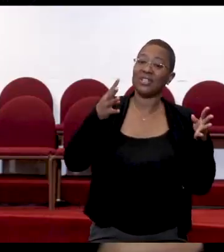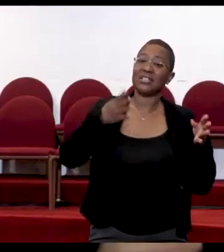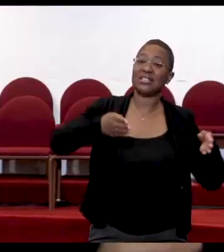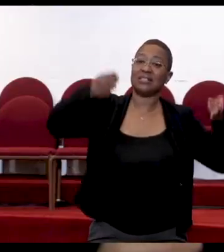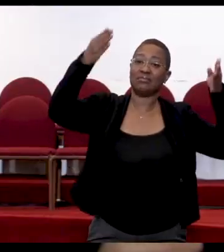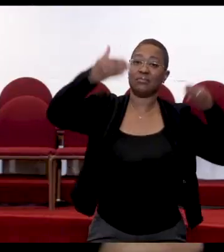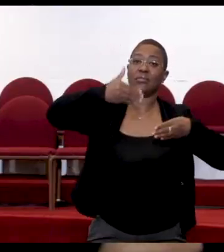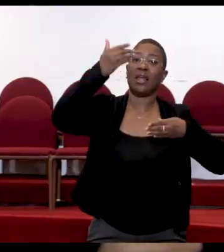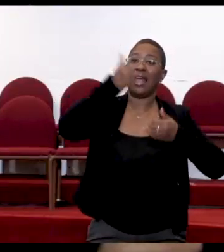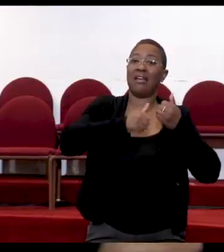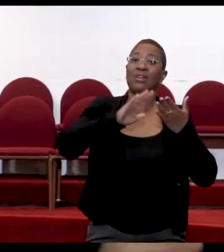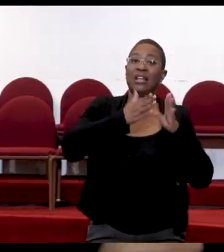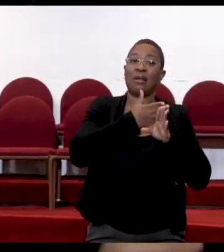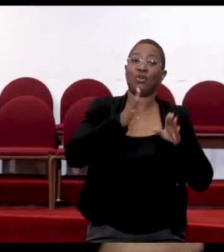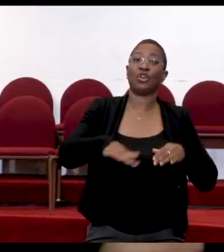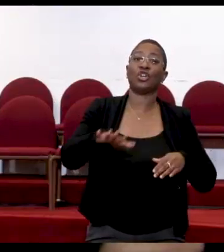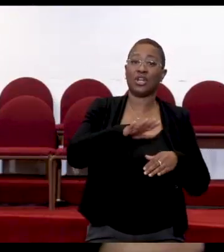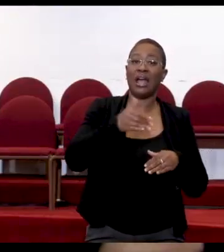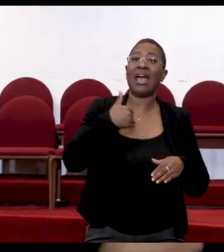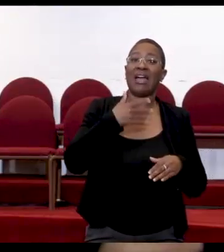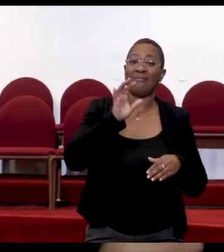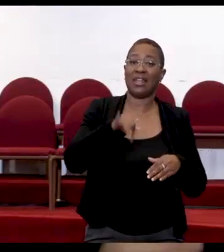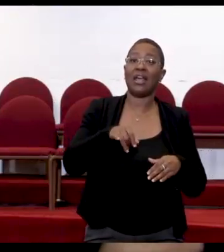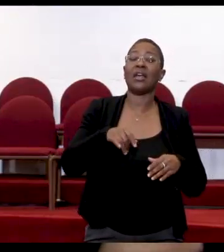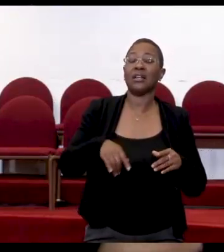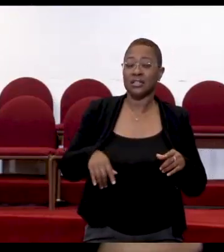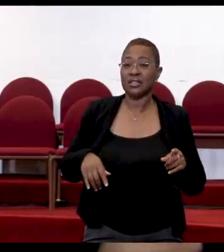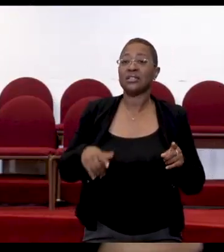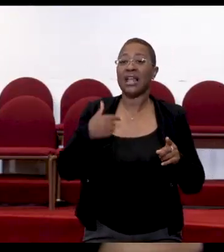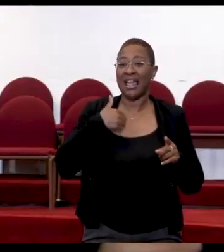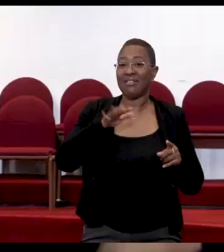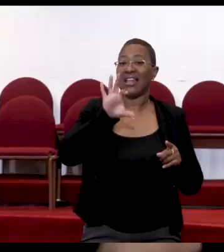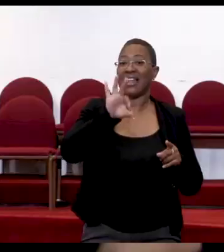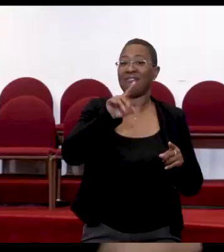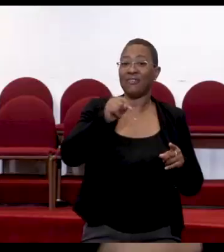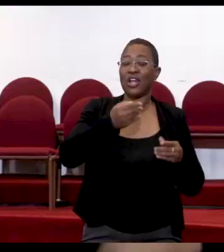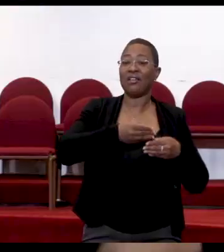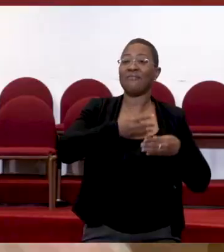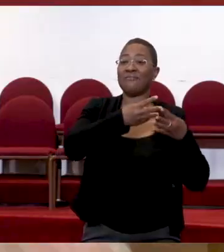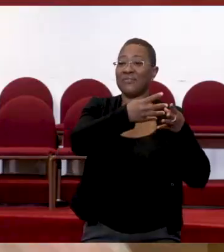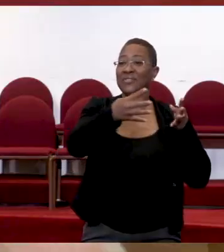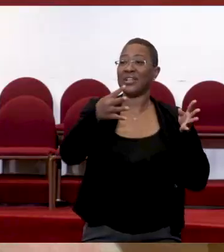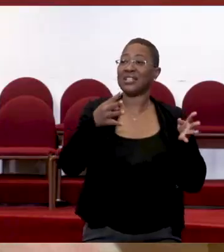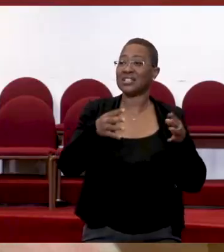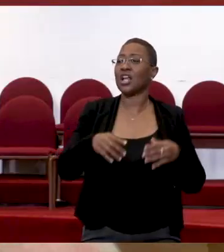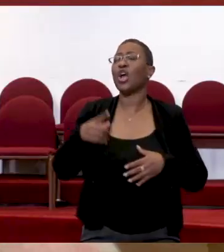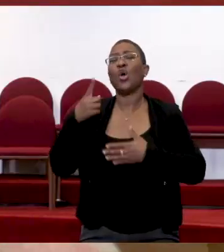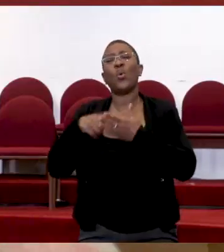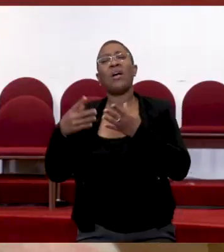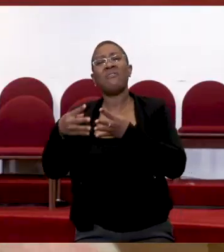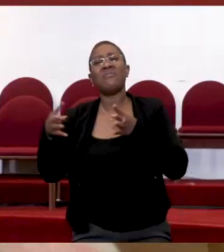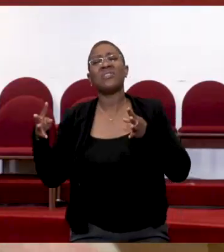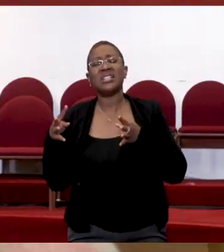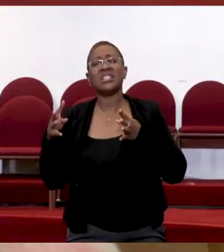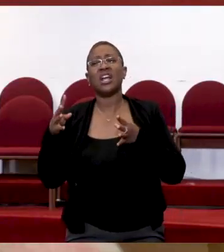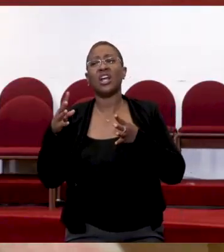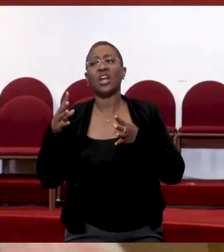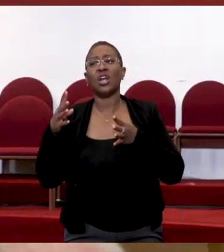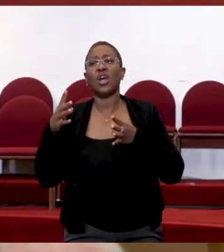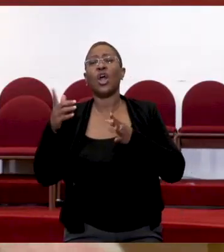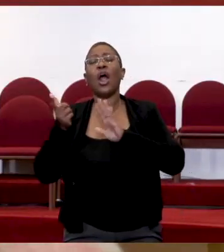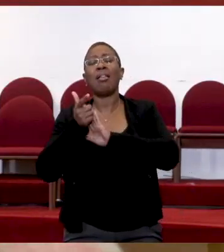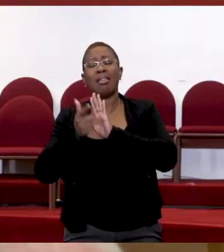Okay. Okay. So, Dave, why don't you clarify what fences are legal and what fences are not